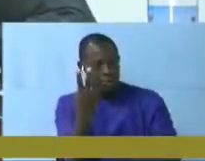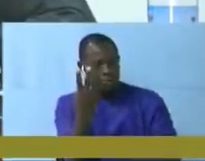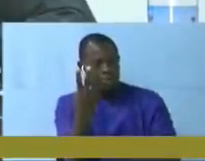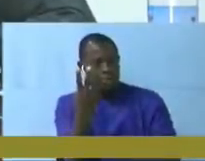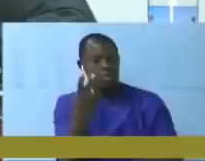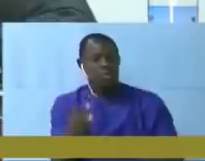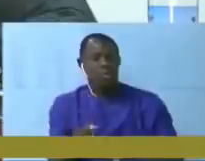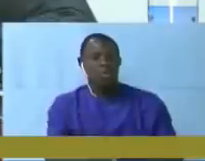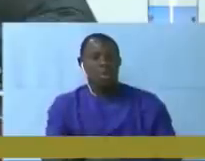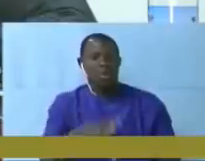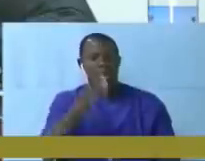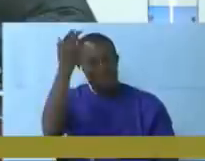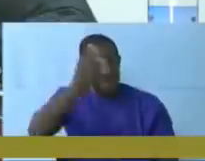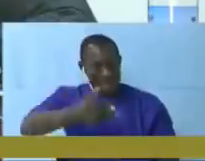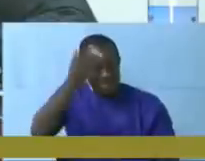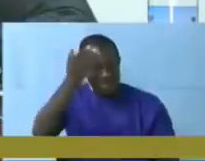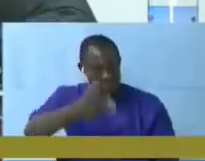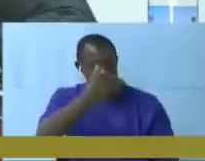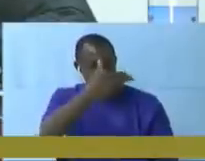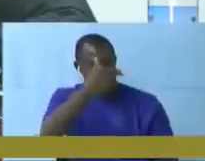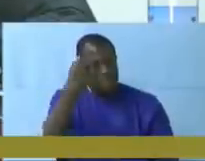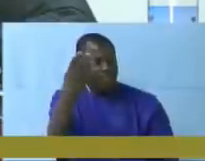1994,